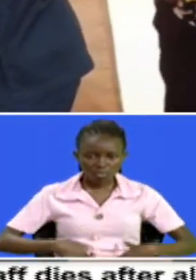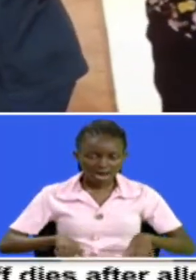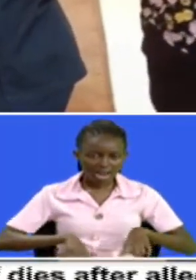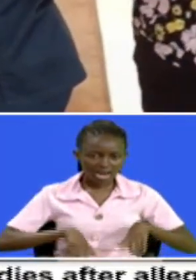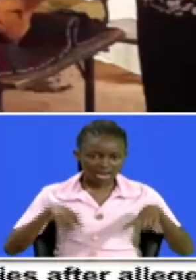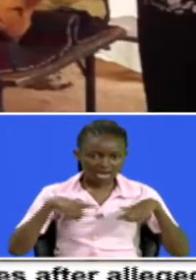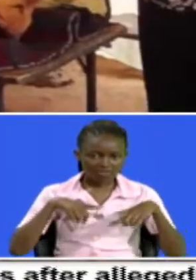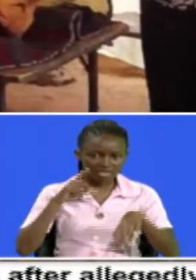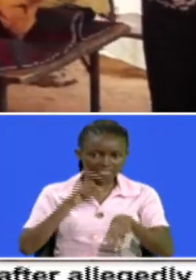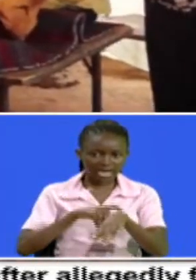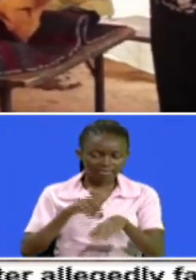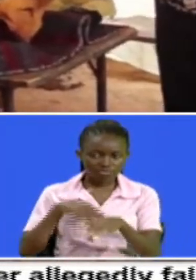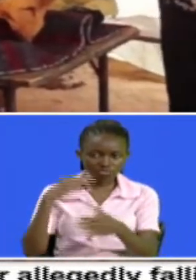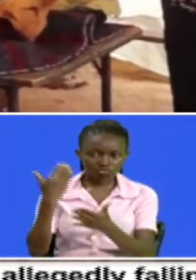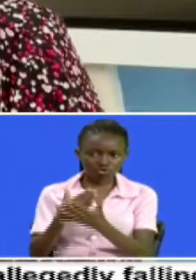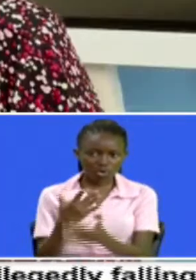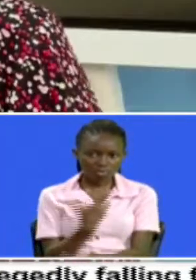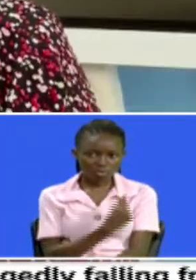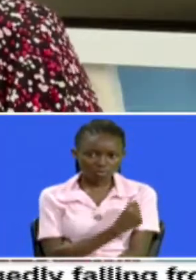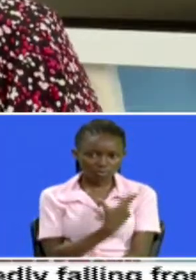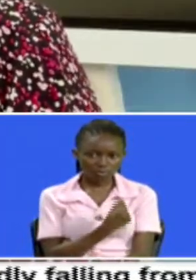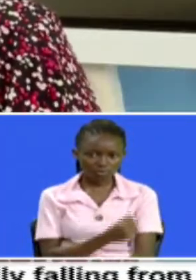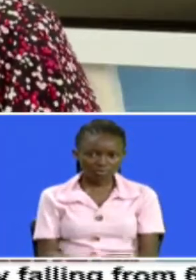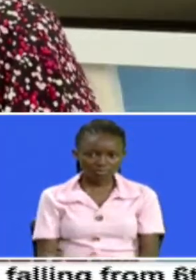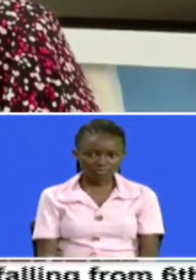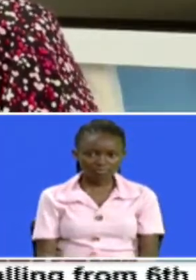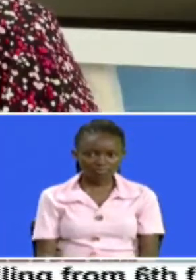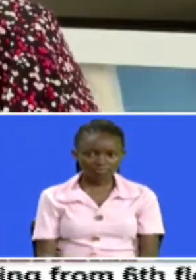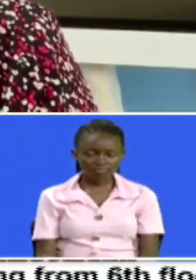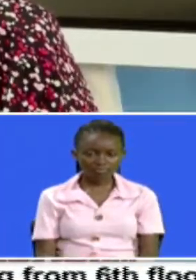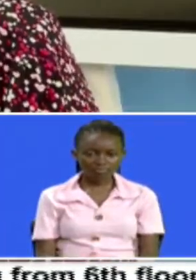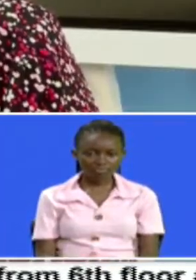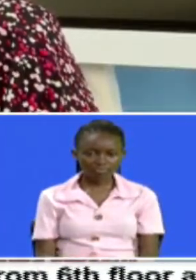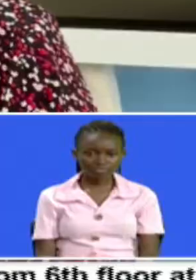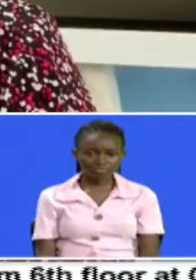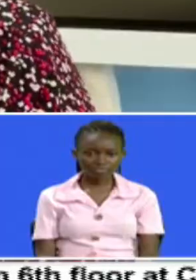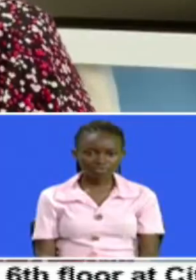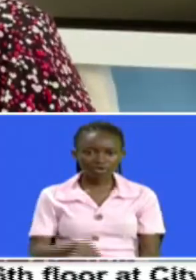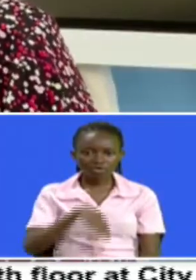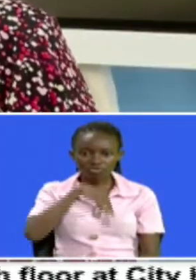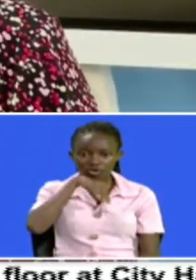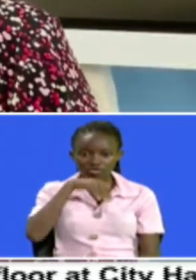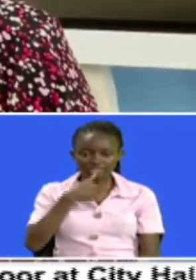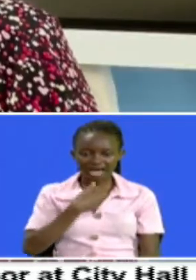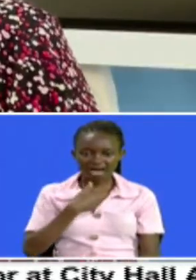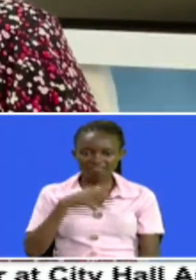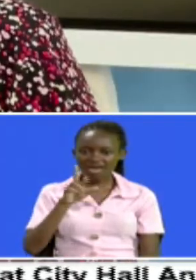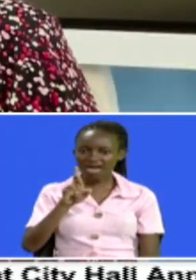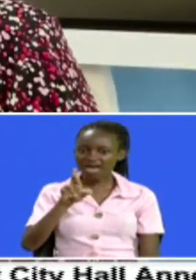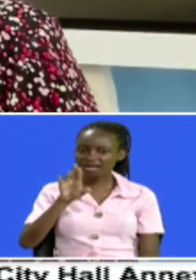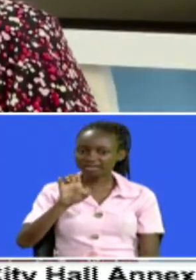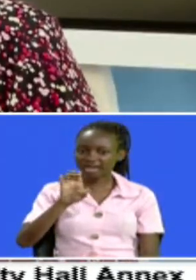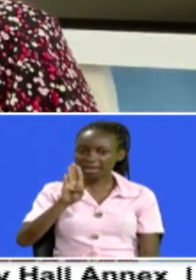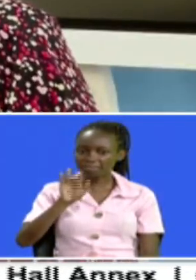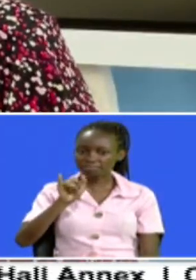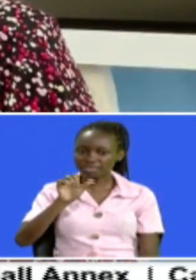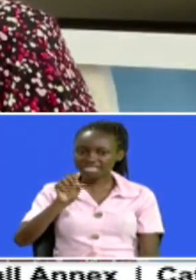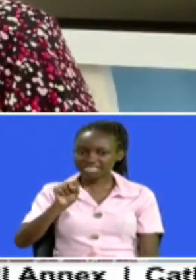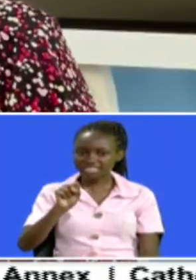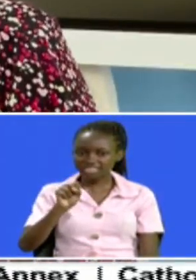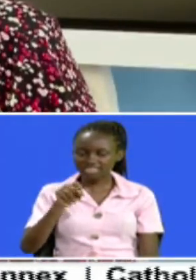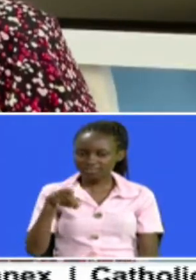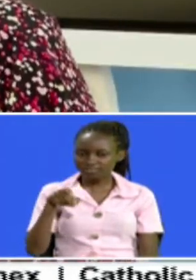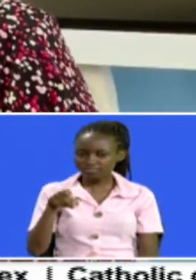stopping rabies transmission at the source. Dogs will keep on having babies, and so it's